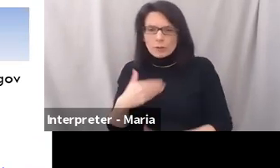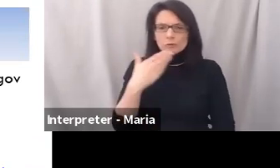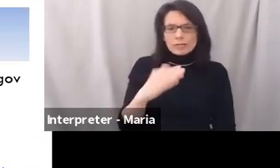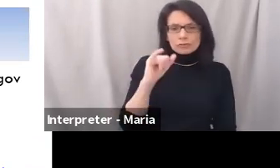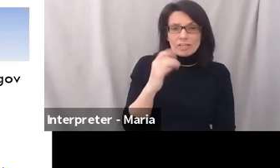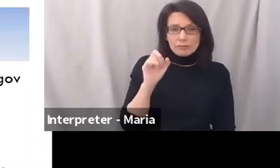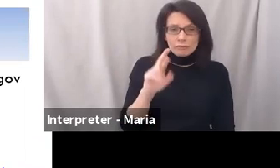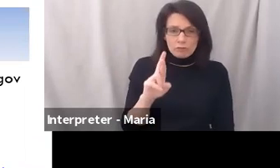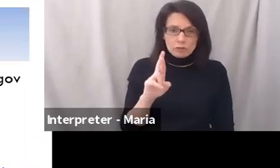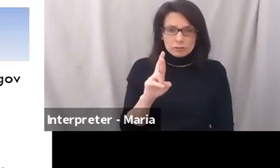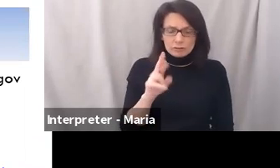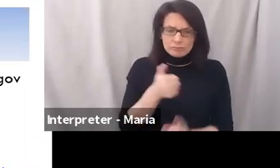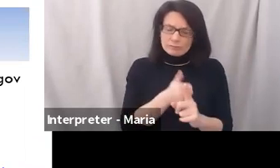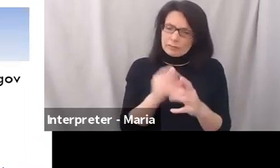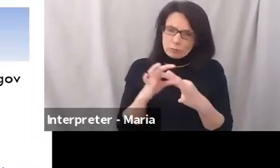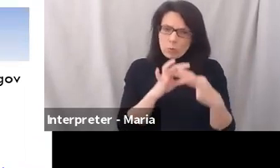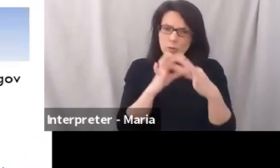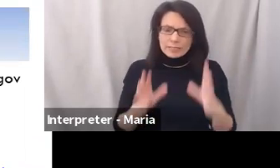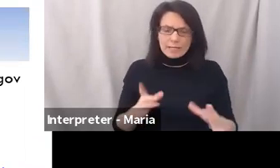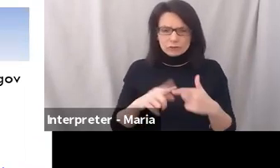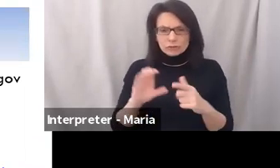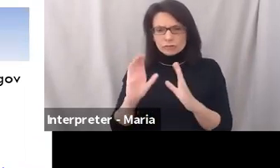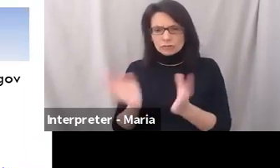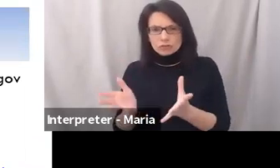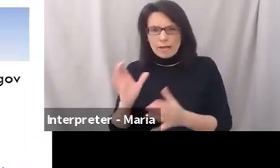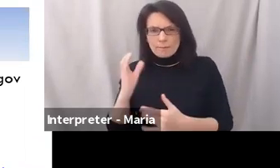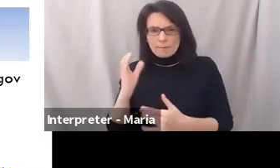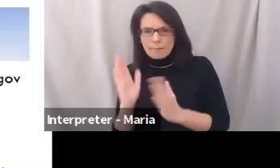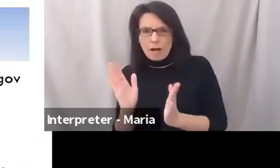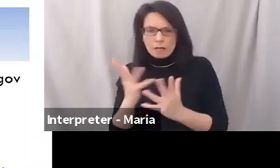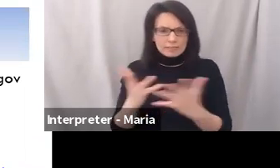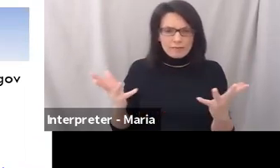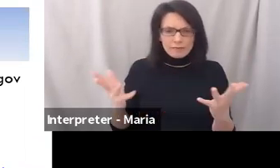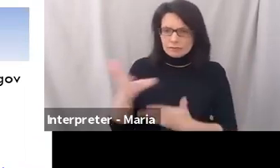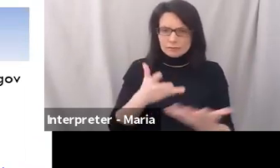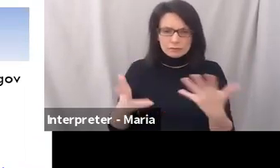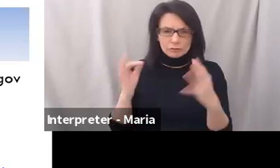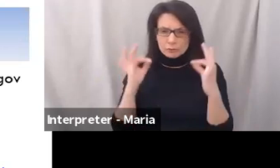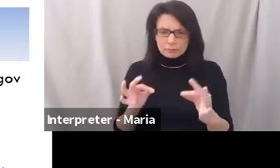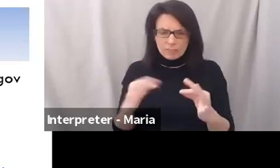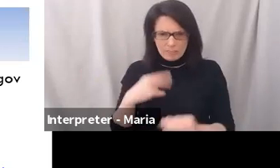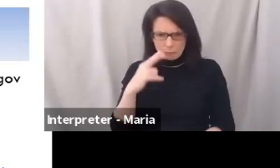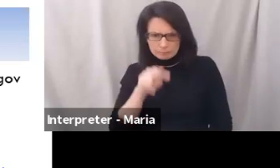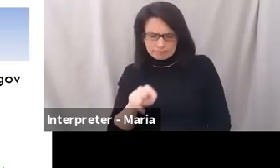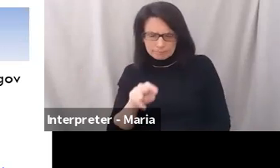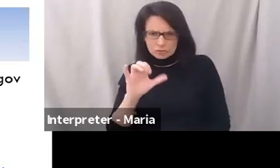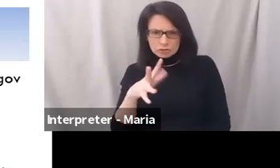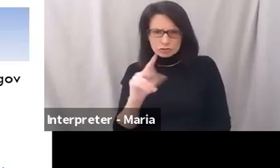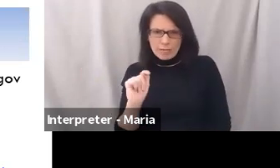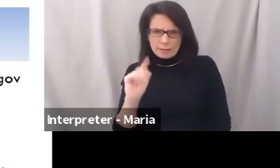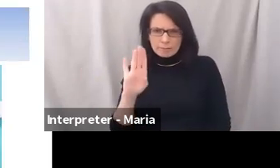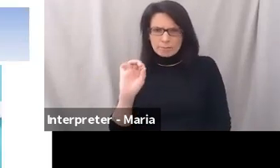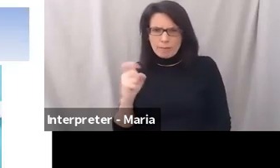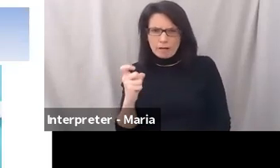Jennifer for coordinating all the chat box. I'm sure there's a lot of things going on in the chat box,